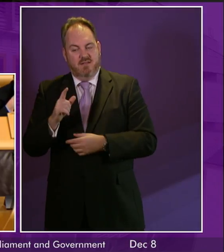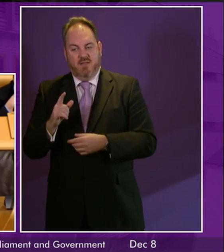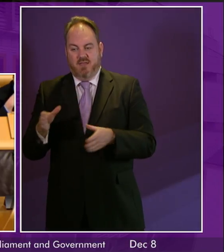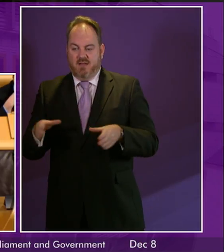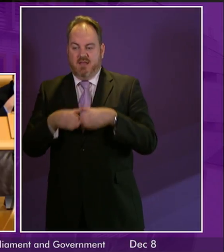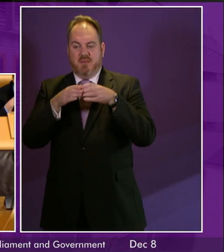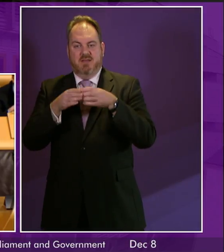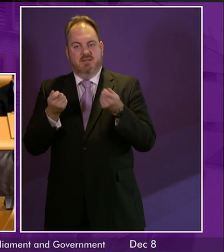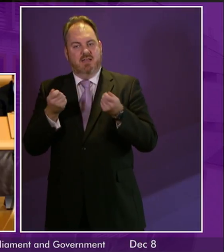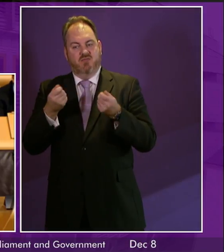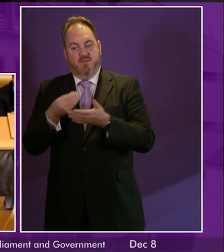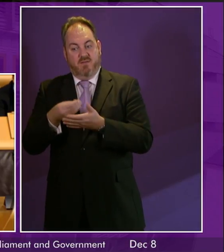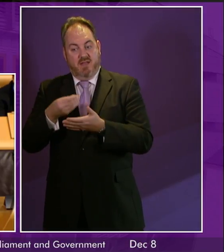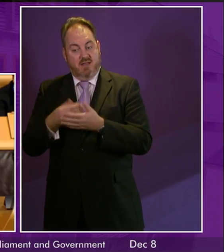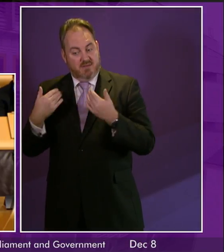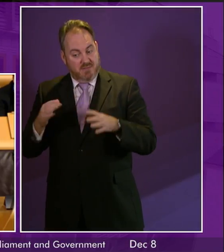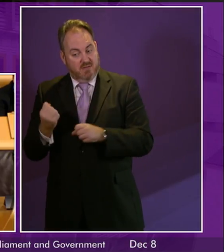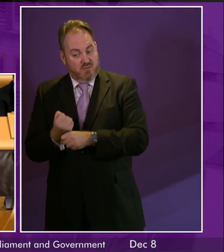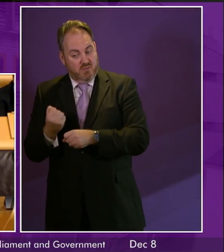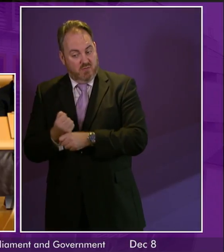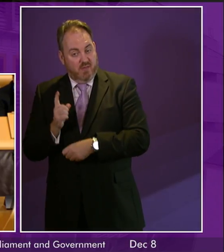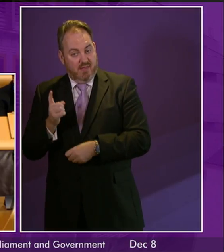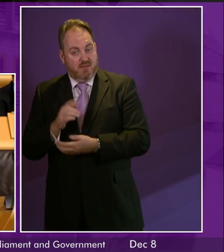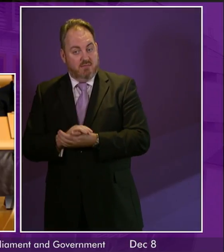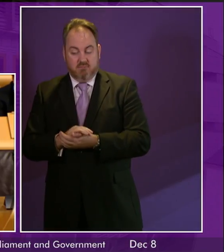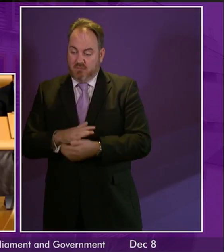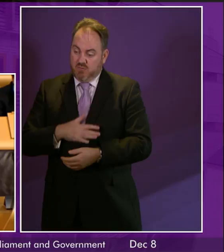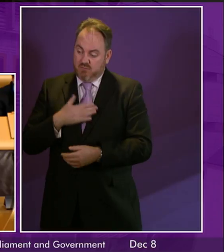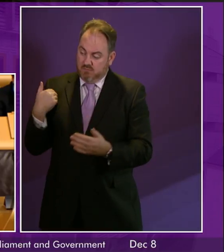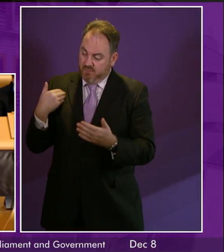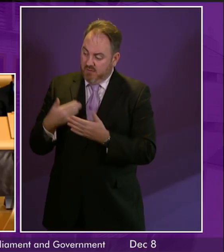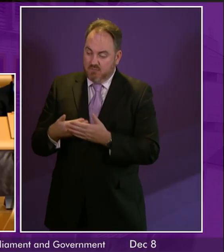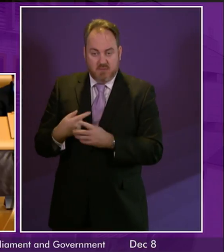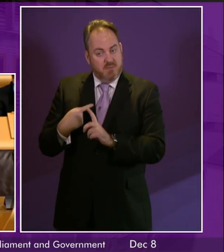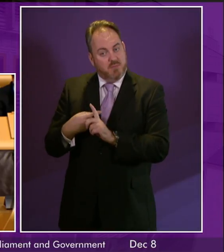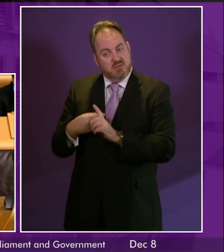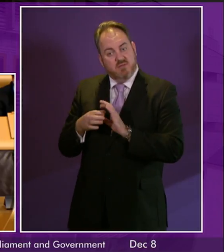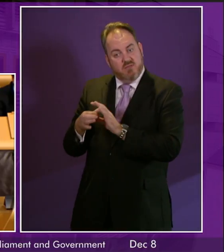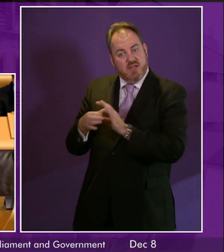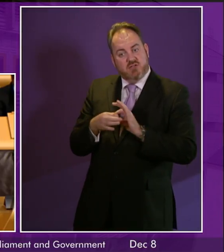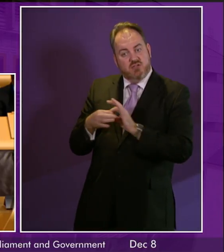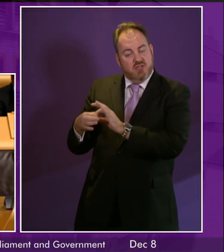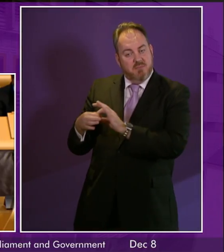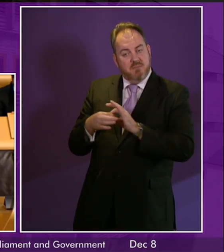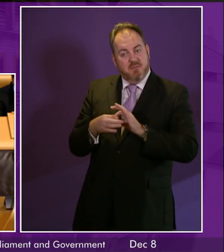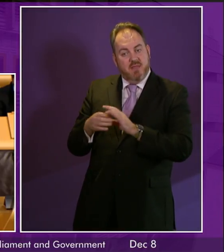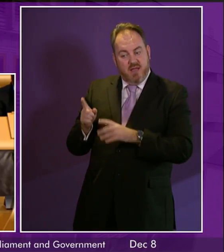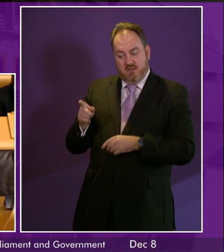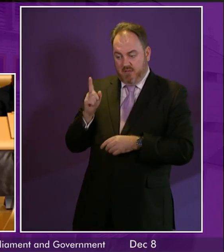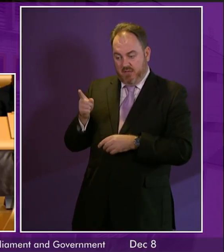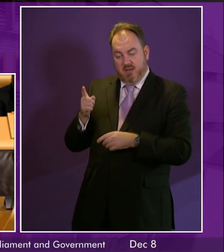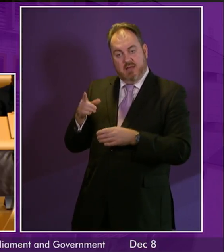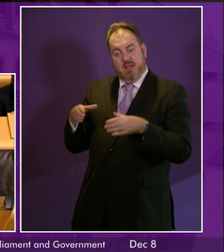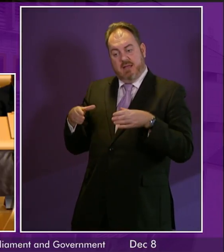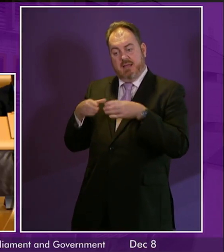for Finance, we have so far established what I think is a positive working relationship with the Cabinet Secretary, being prepared to engage with the committee